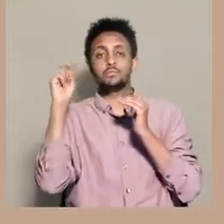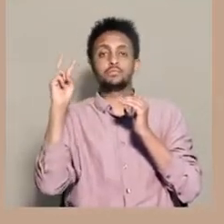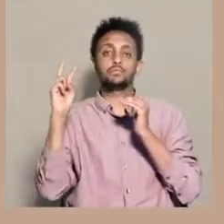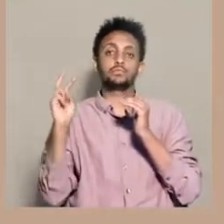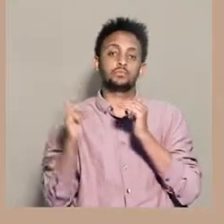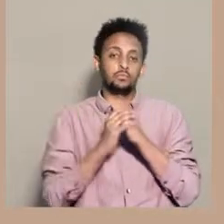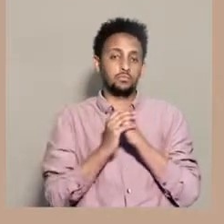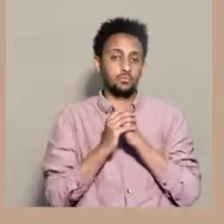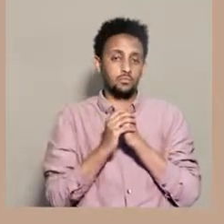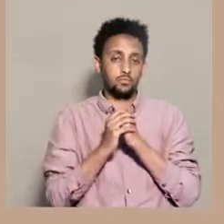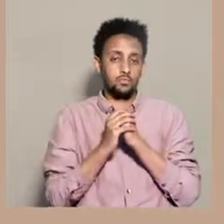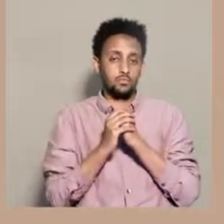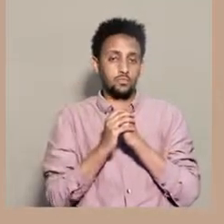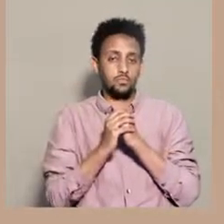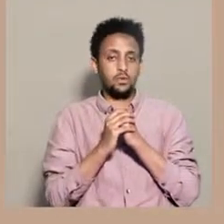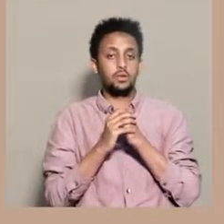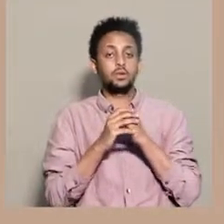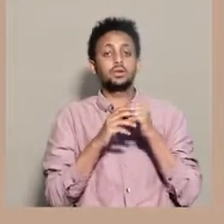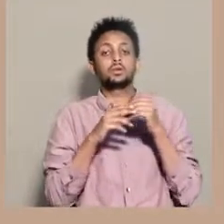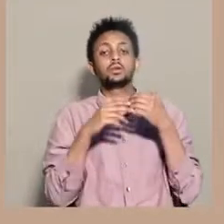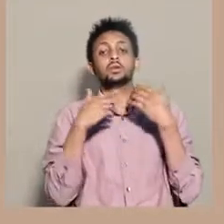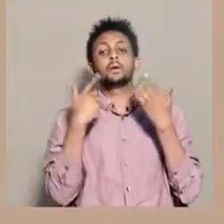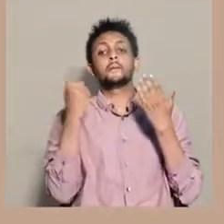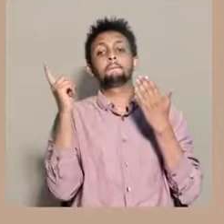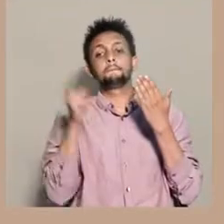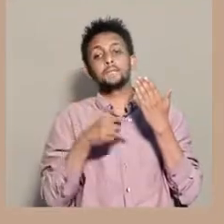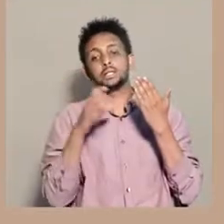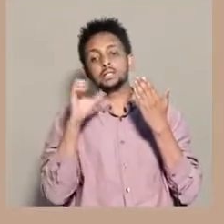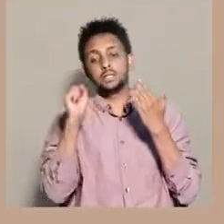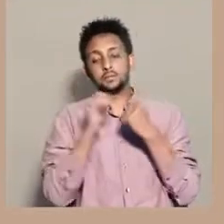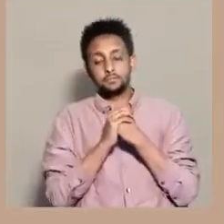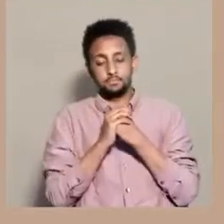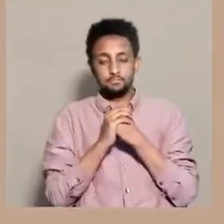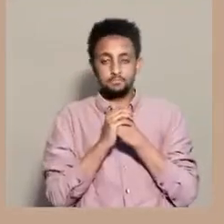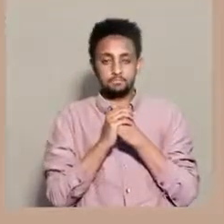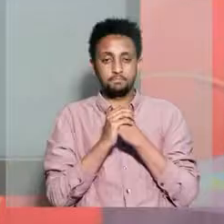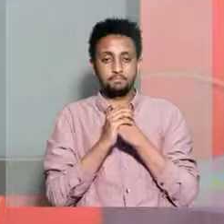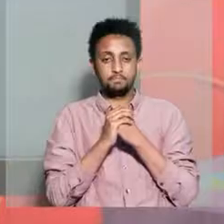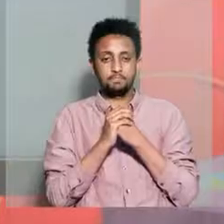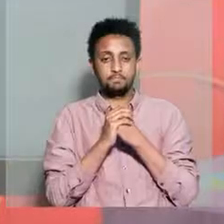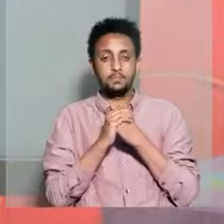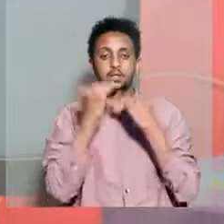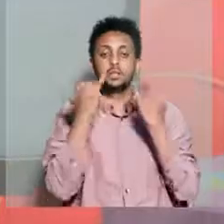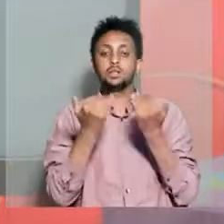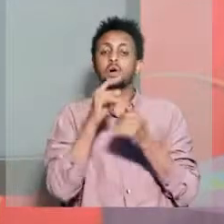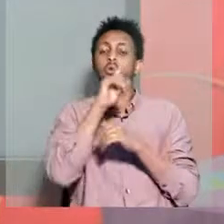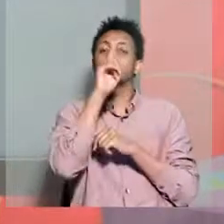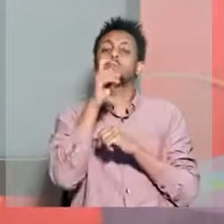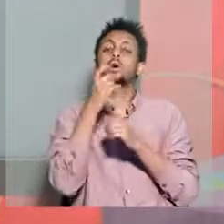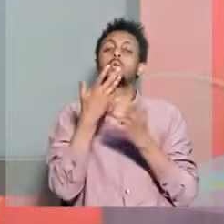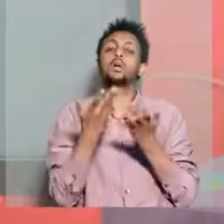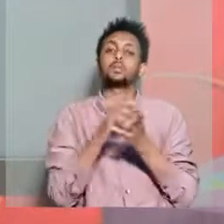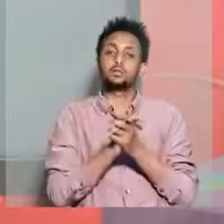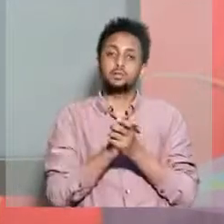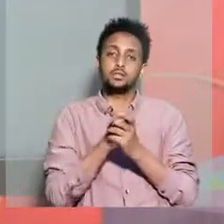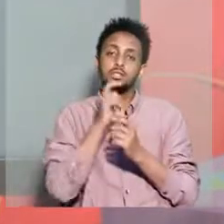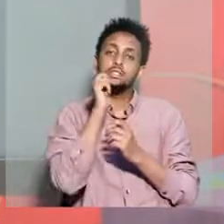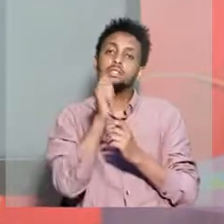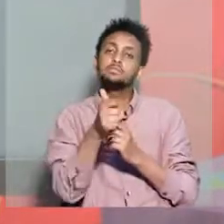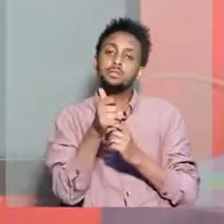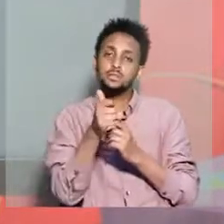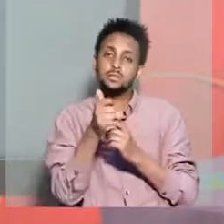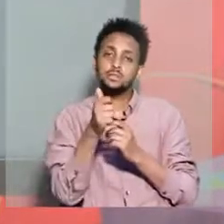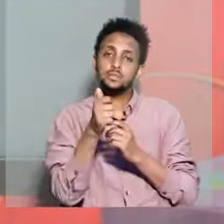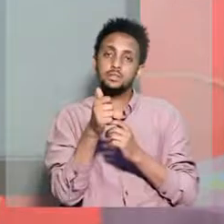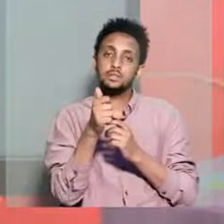0.012 meter cube per second. Now the question is, what is the speed